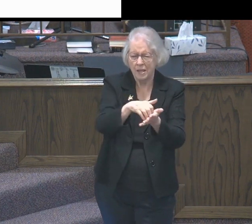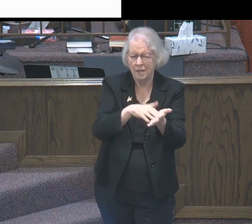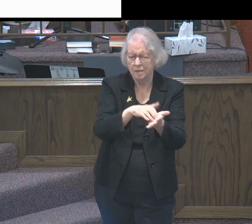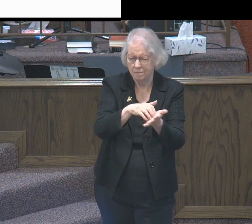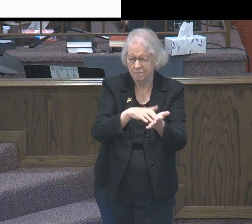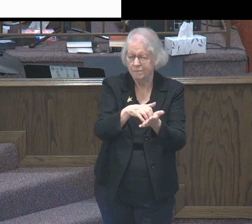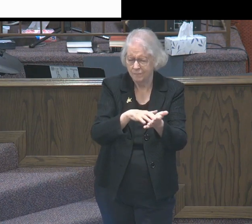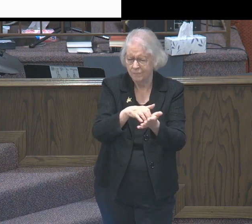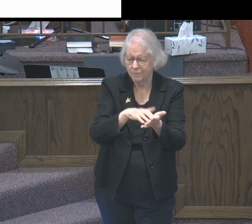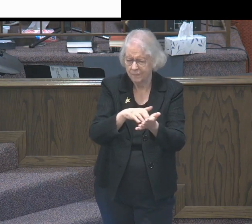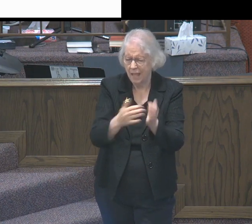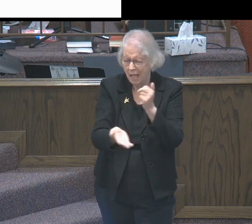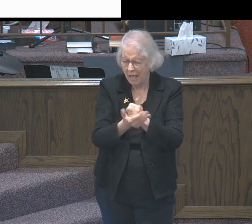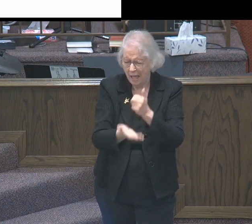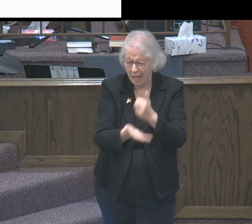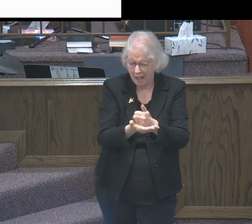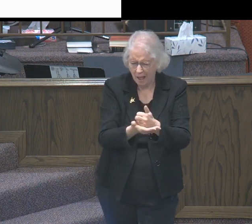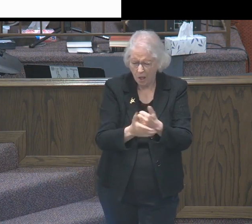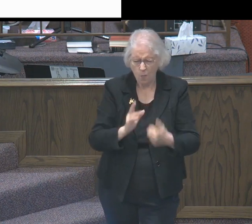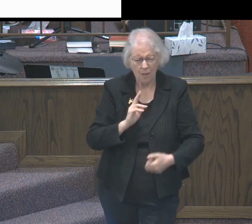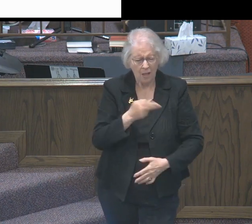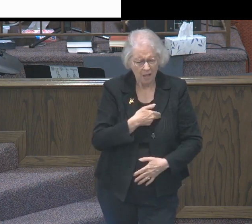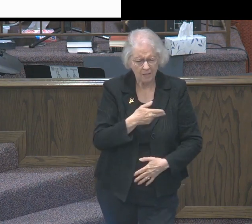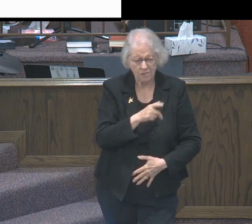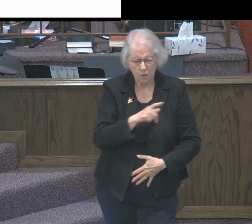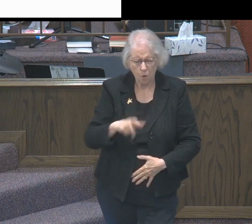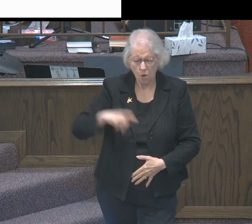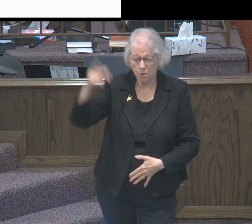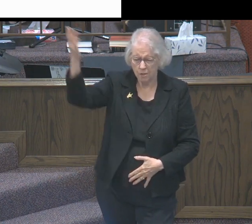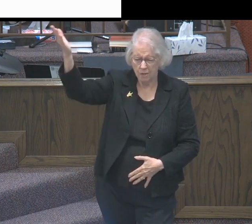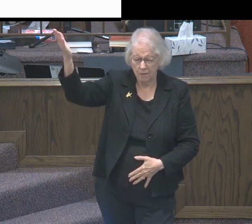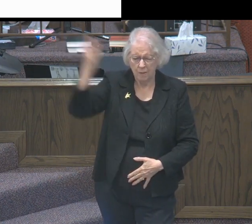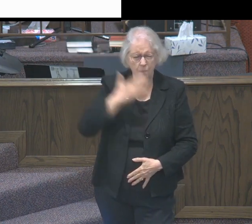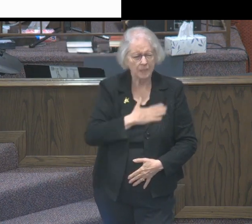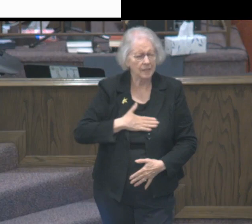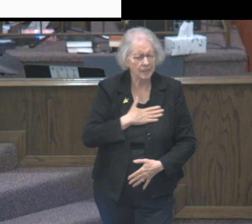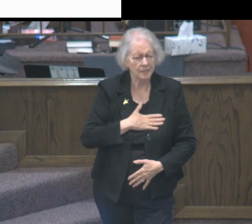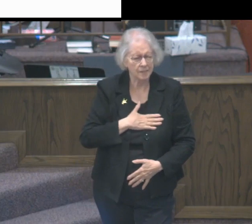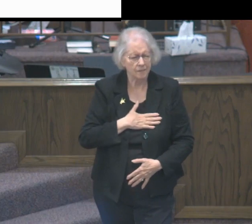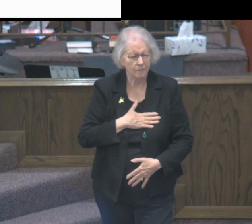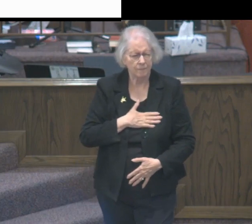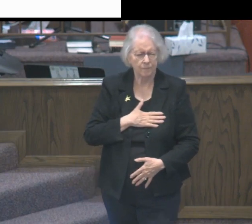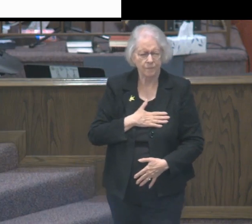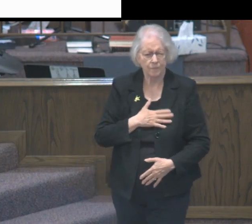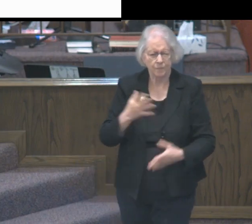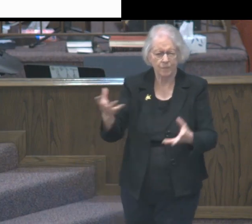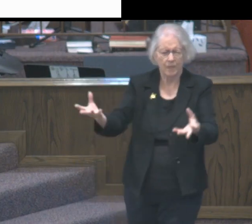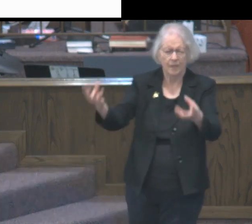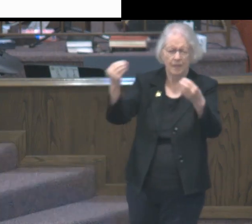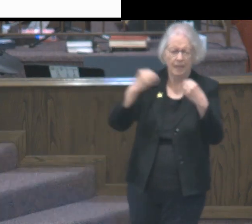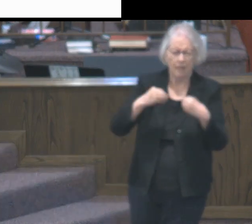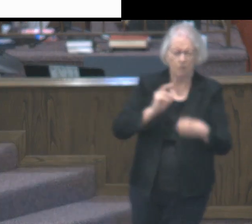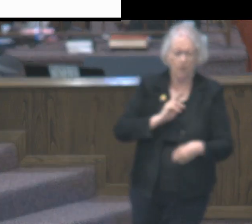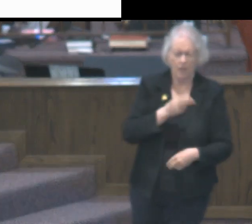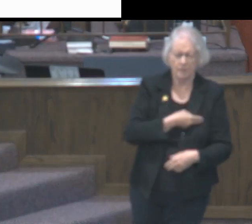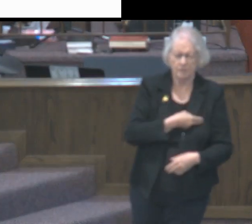these things thinking that we're bargaining with you, but God, you've already given us all that we need for life and godliness.